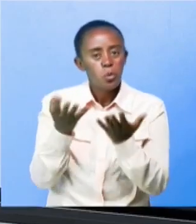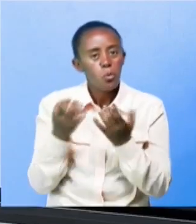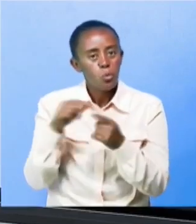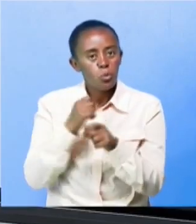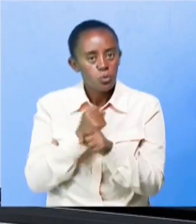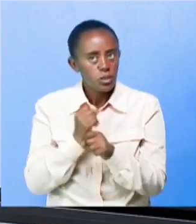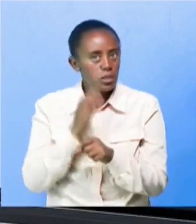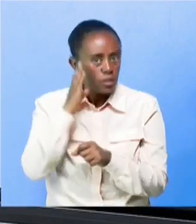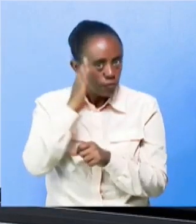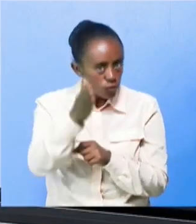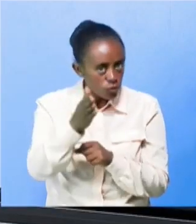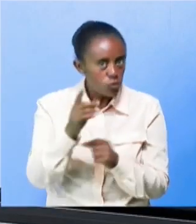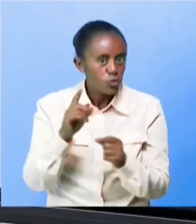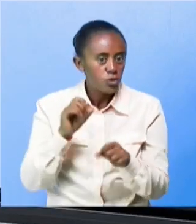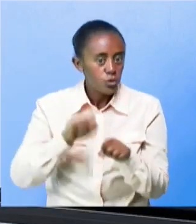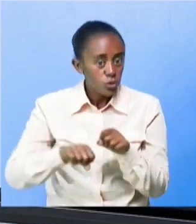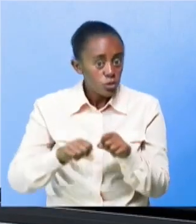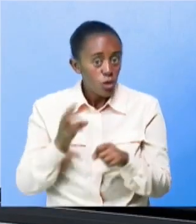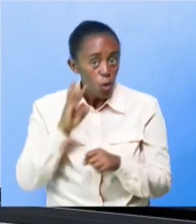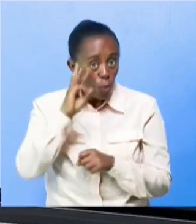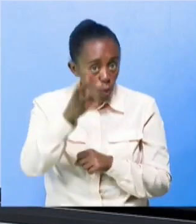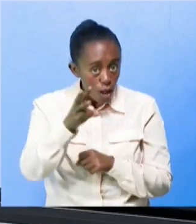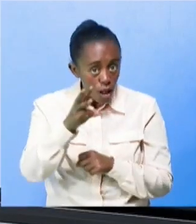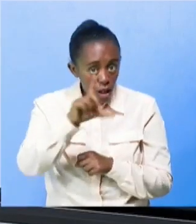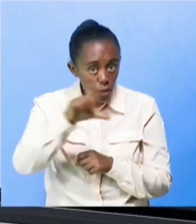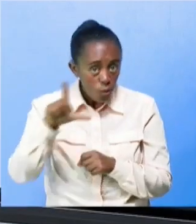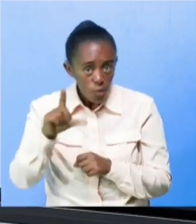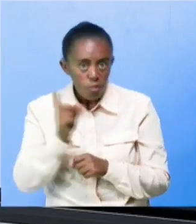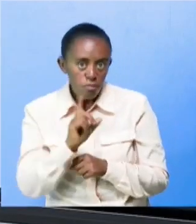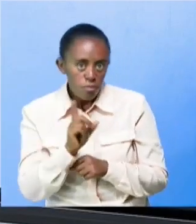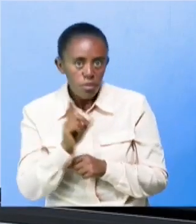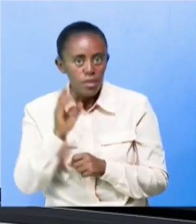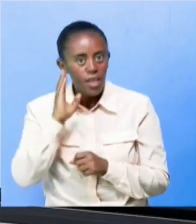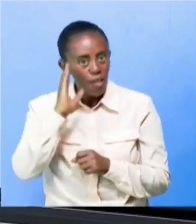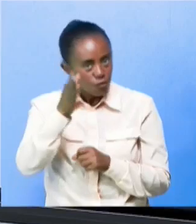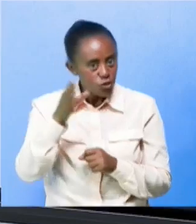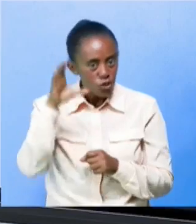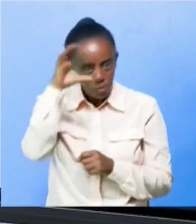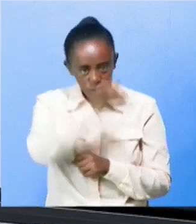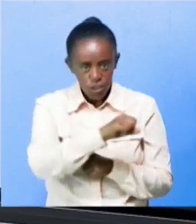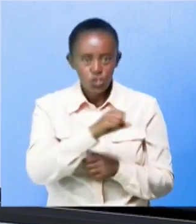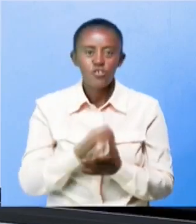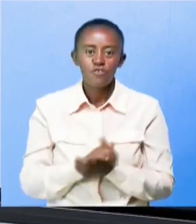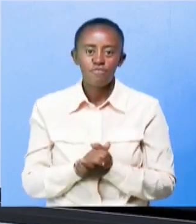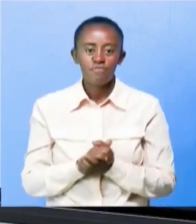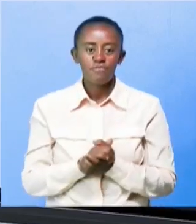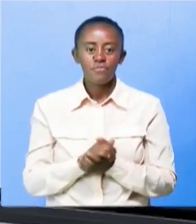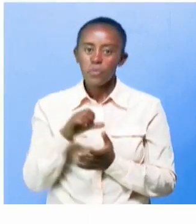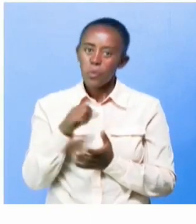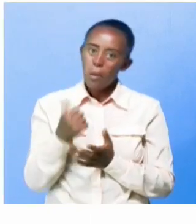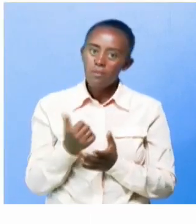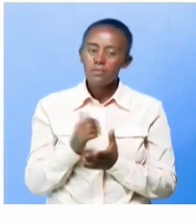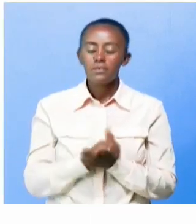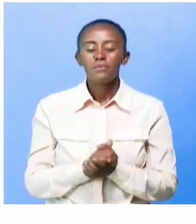in the future. So we use will as a future prediction. What else?